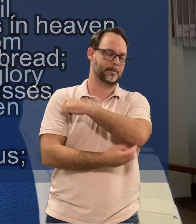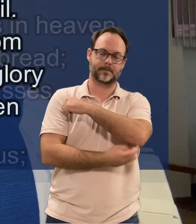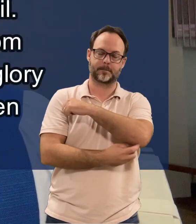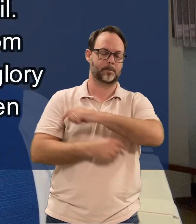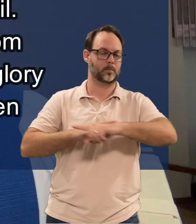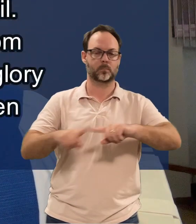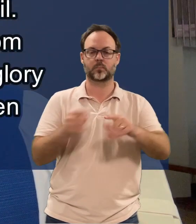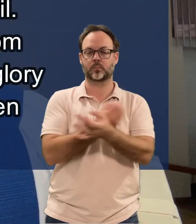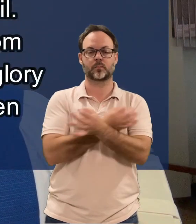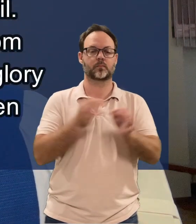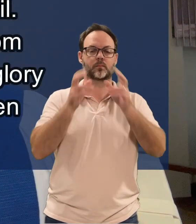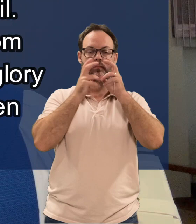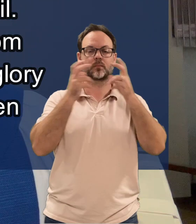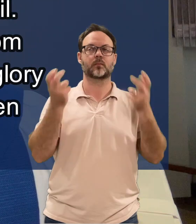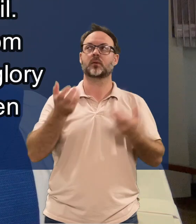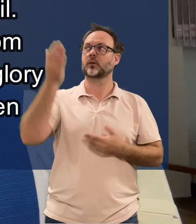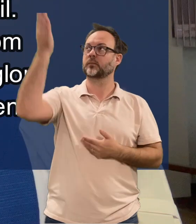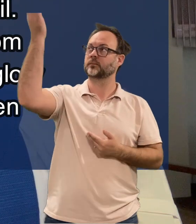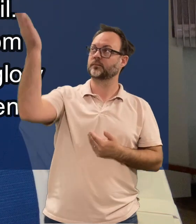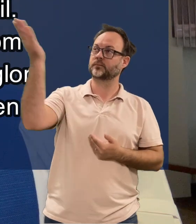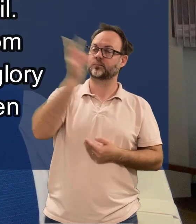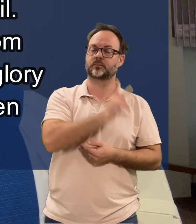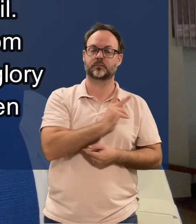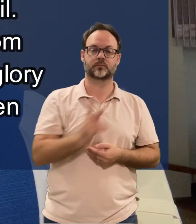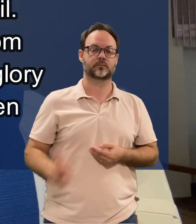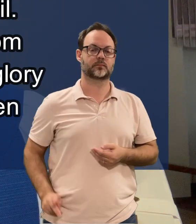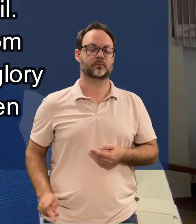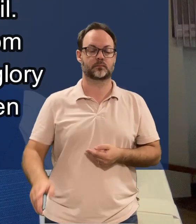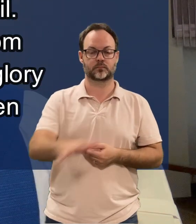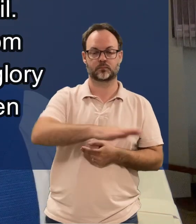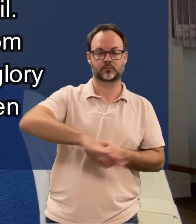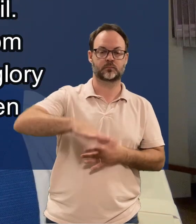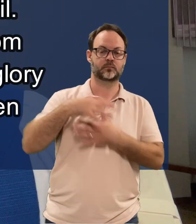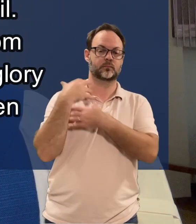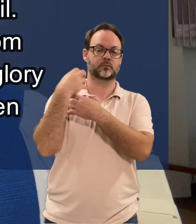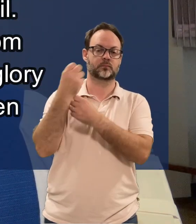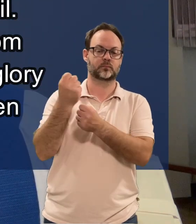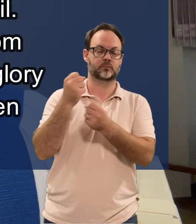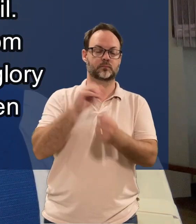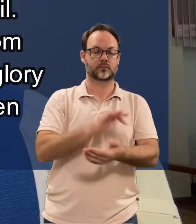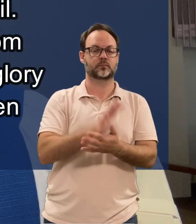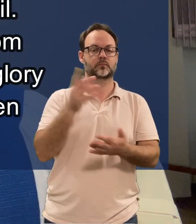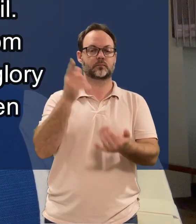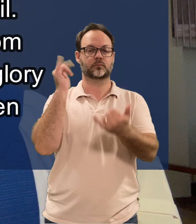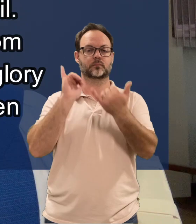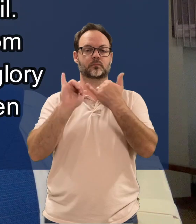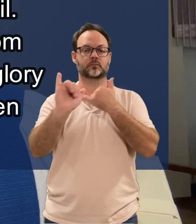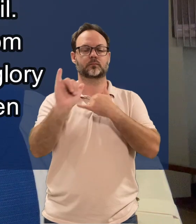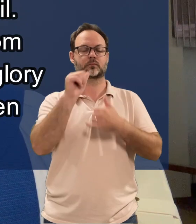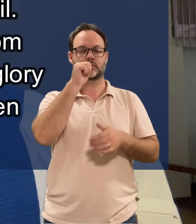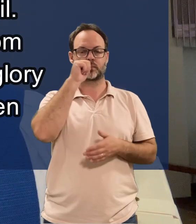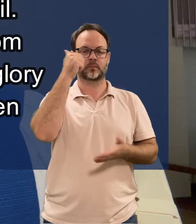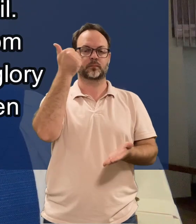us. And lead us not into temptation, but deliver us from evil. For thine is the kingdom, and the